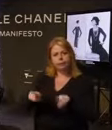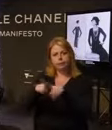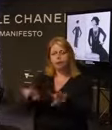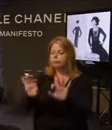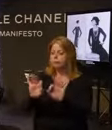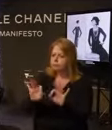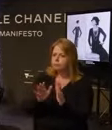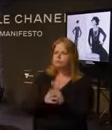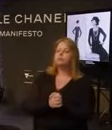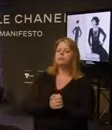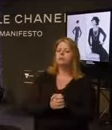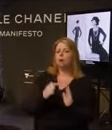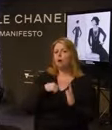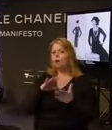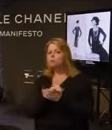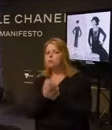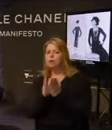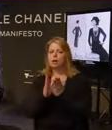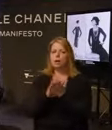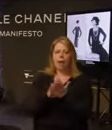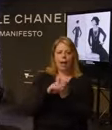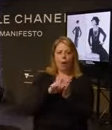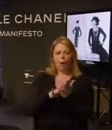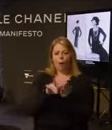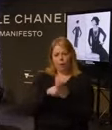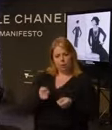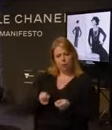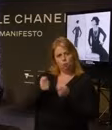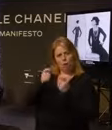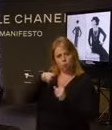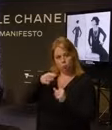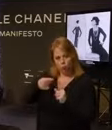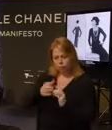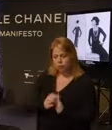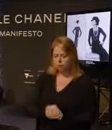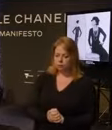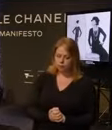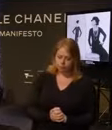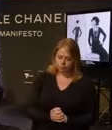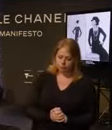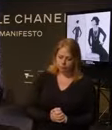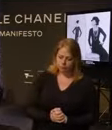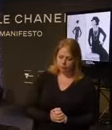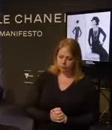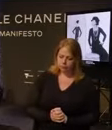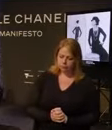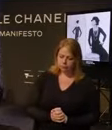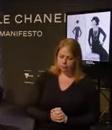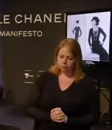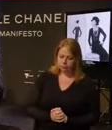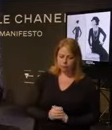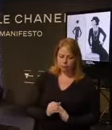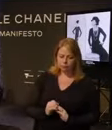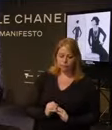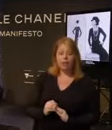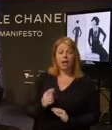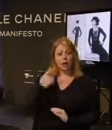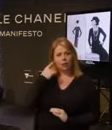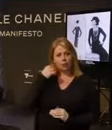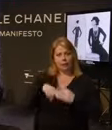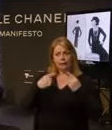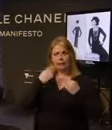De La Haye has kind of drawn attention to that. And that was one of the things that I think is sort of unexpected